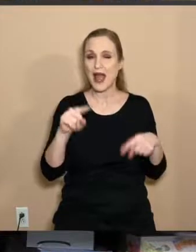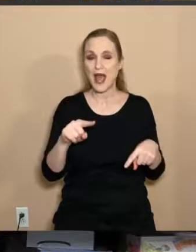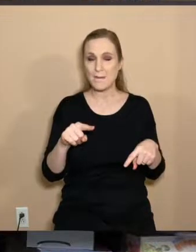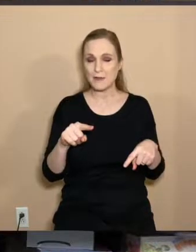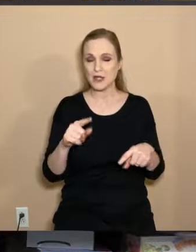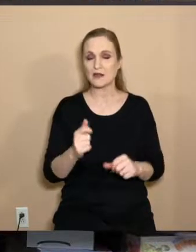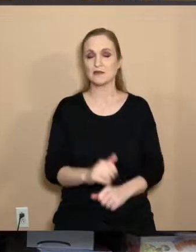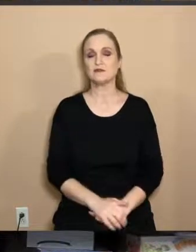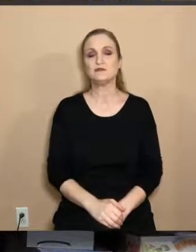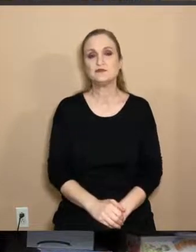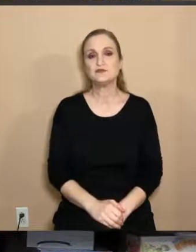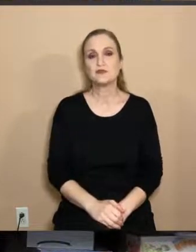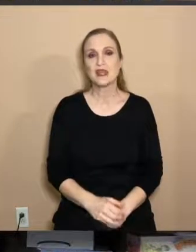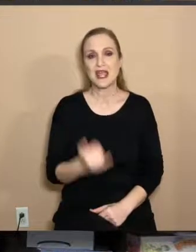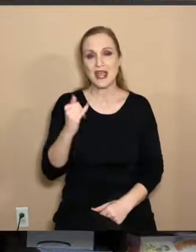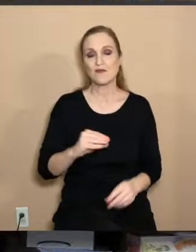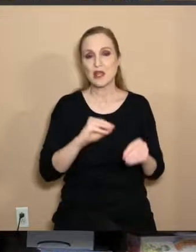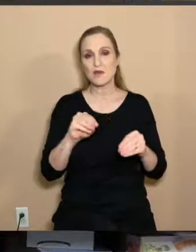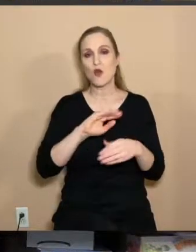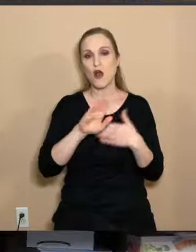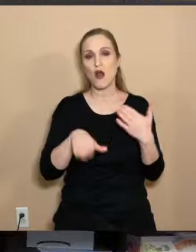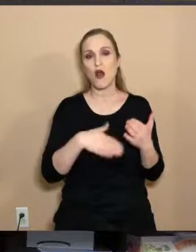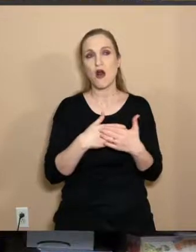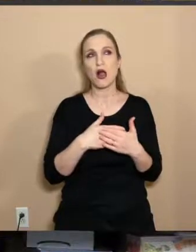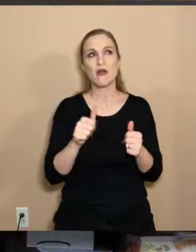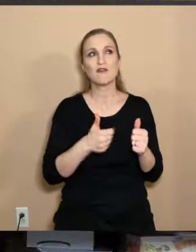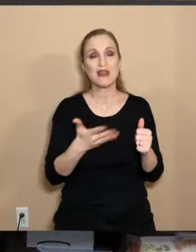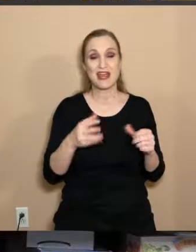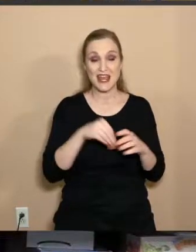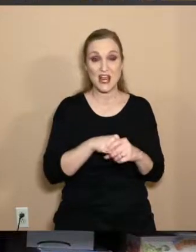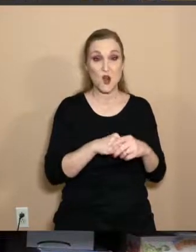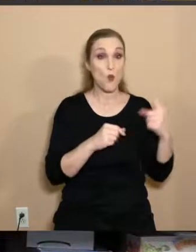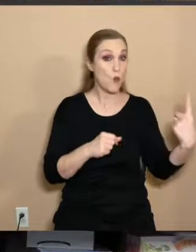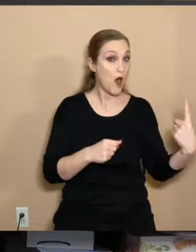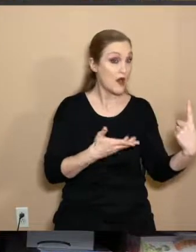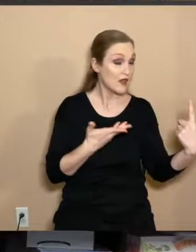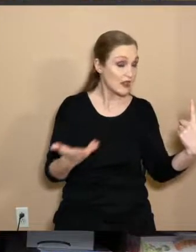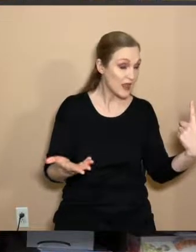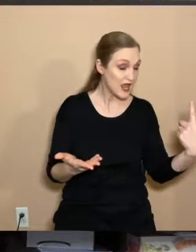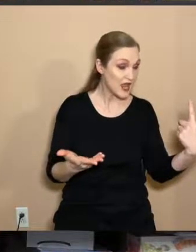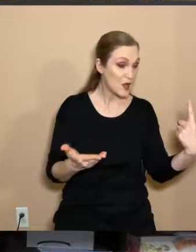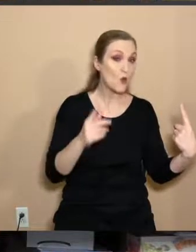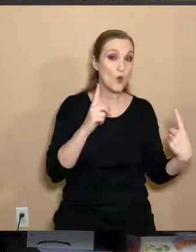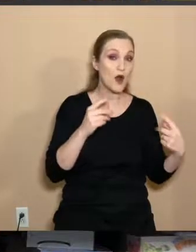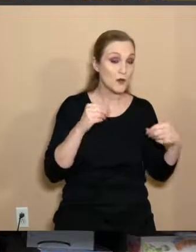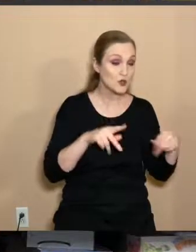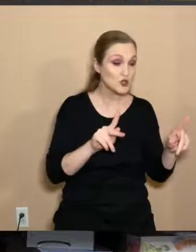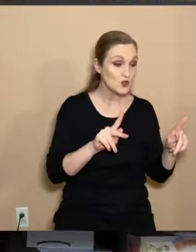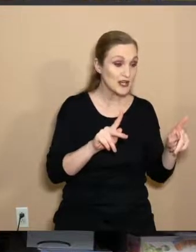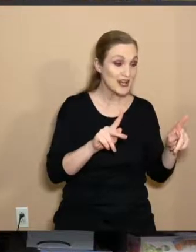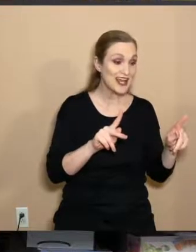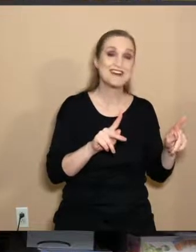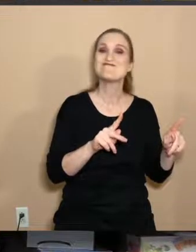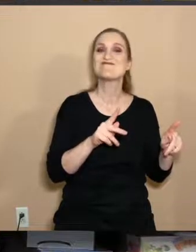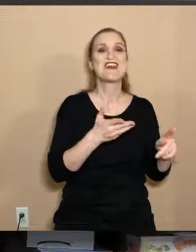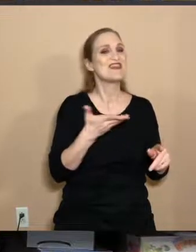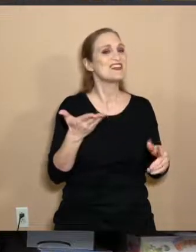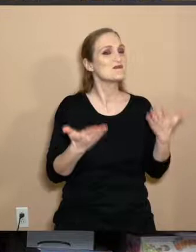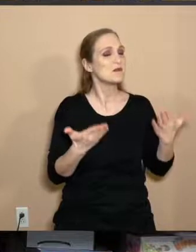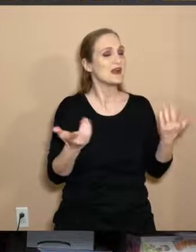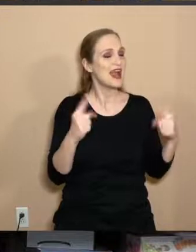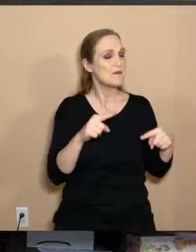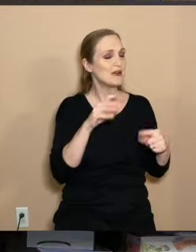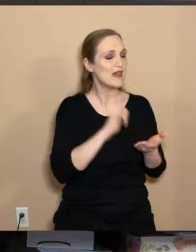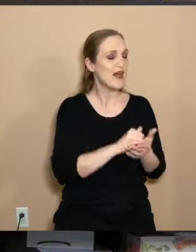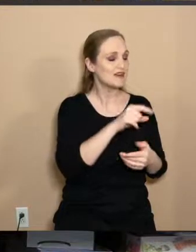land. That, if we put everything into one thing, that the chance of something happening to that is great. But